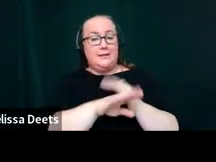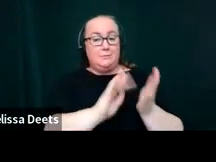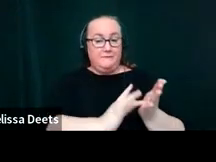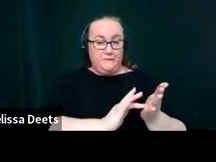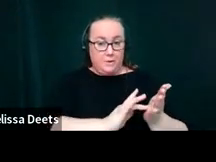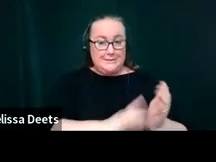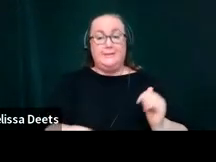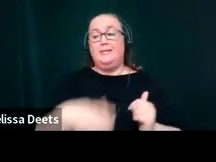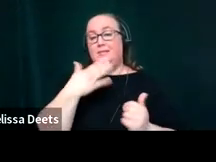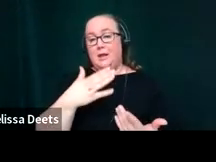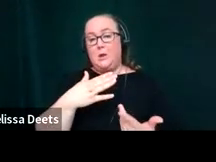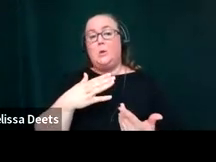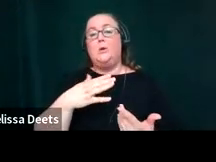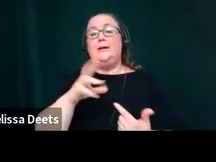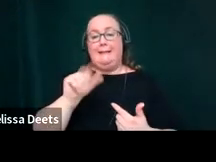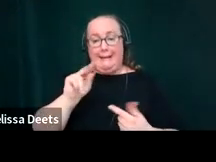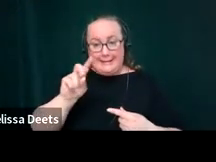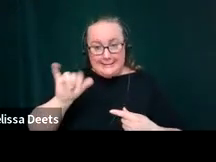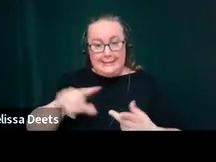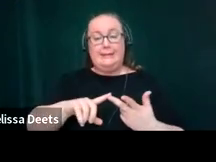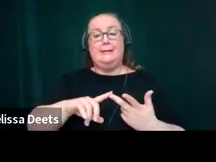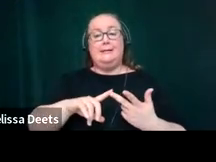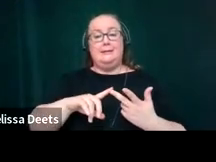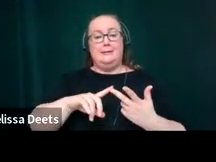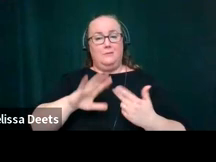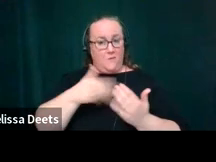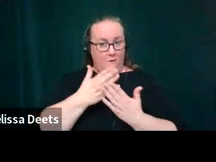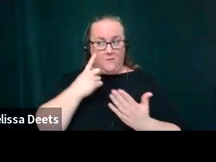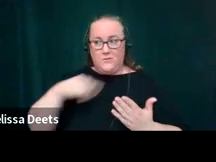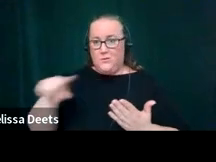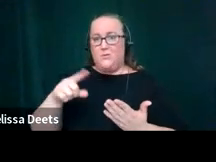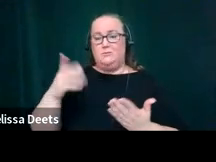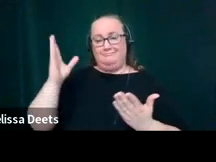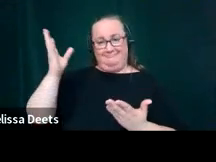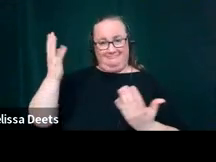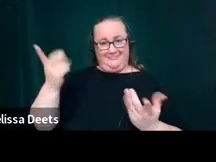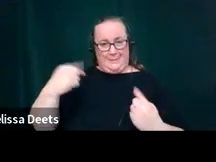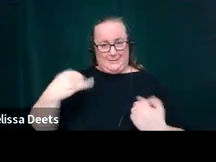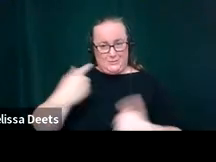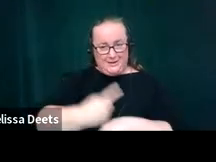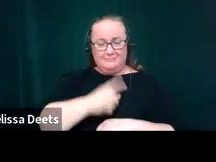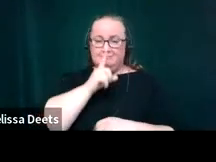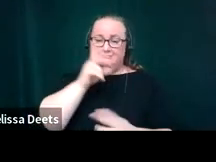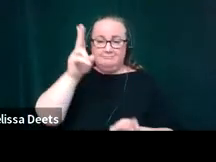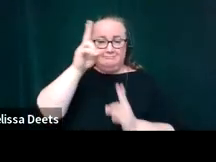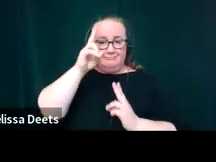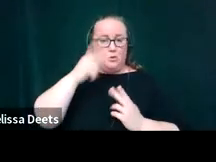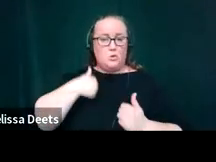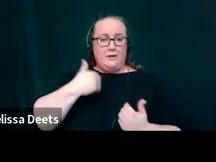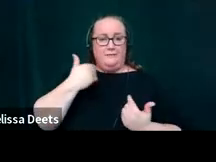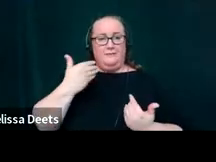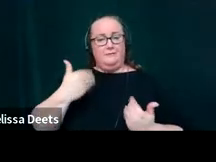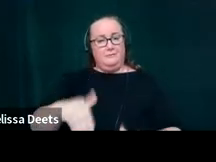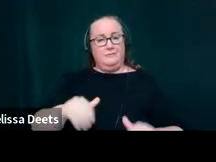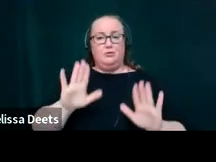Alexandra and Andy and the Glaucoma Foundation for the opportunity to present to all of you today. I'm really honored to have this opportunity to speak